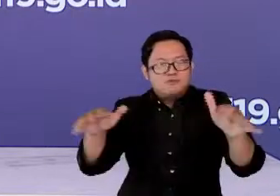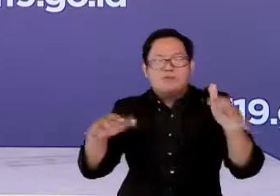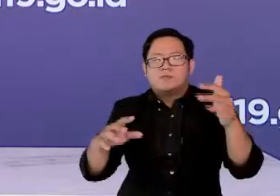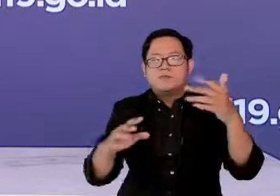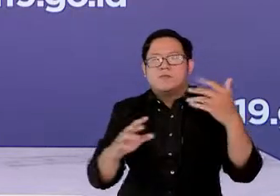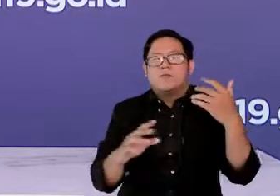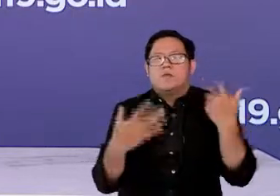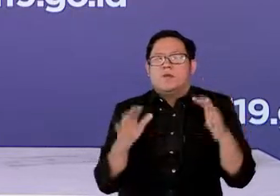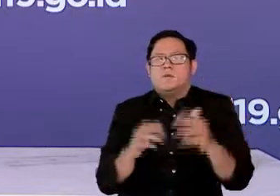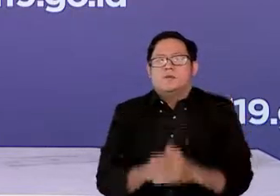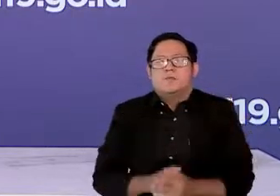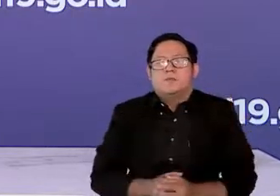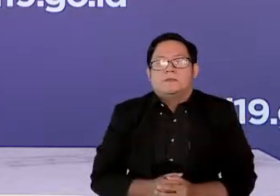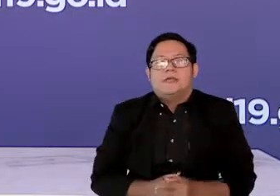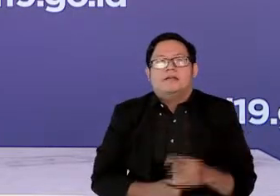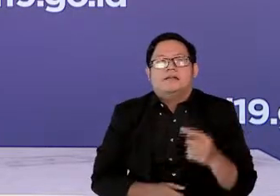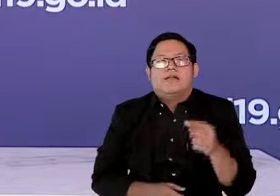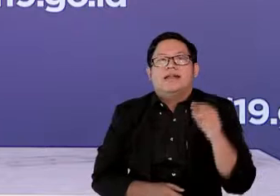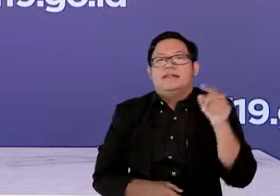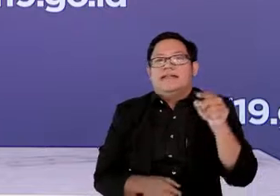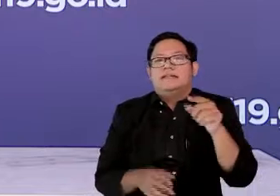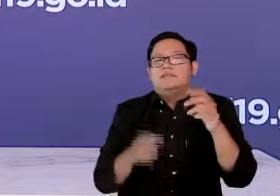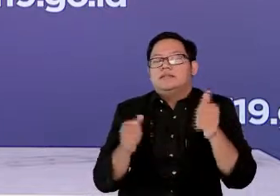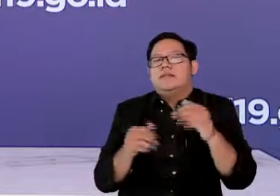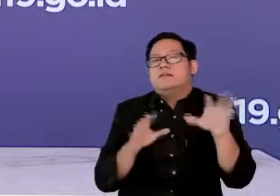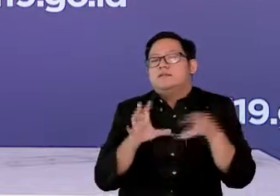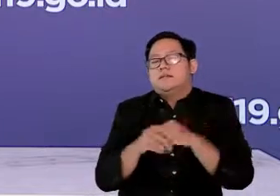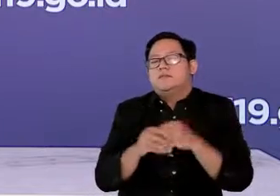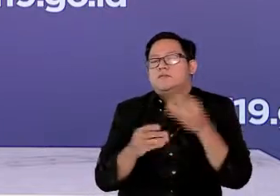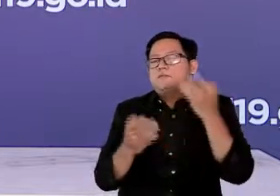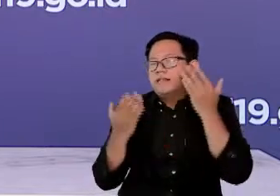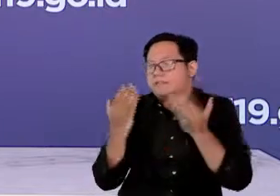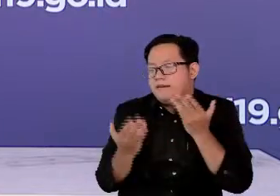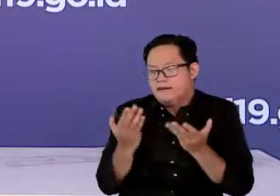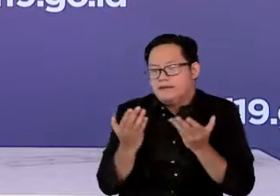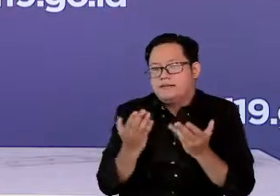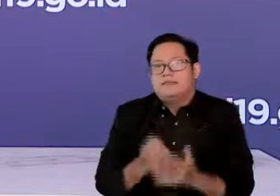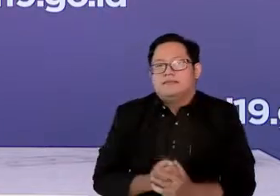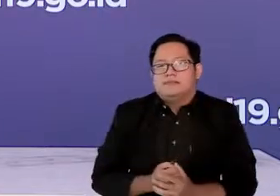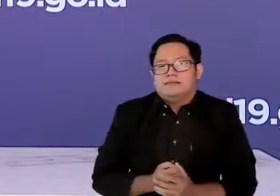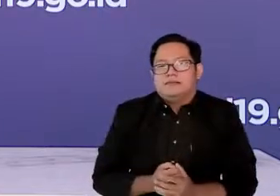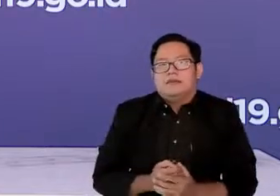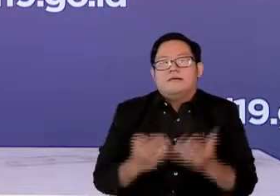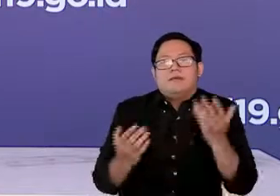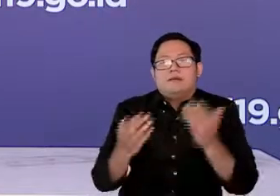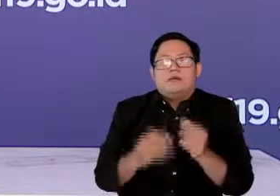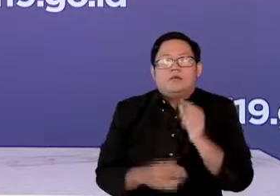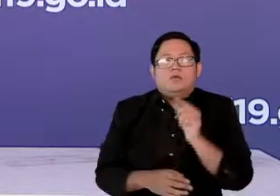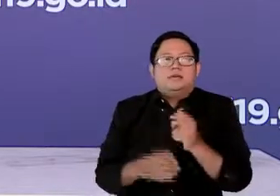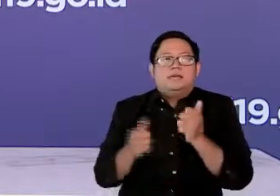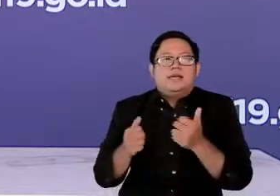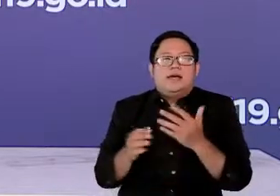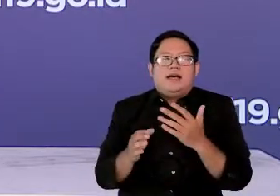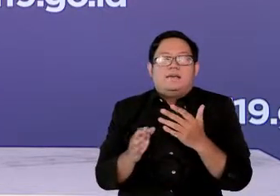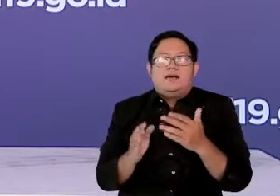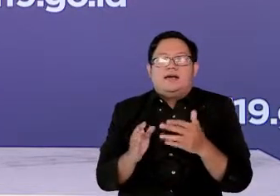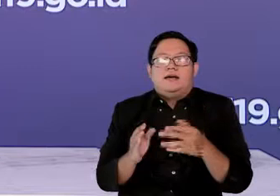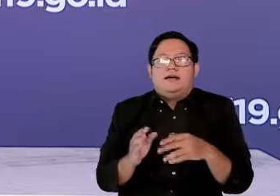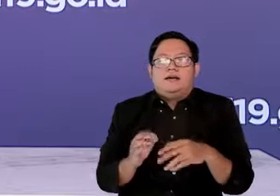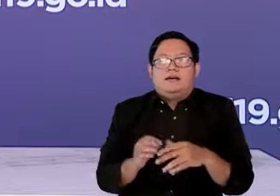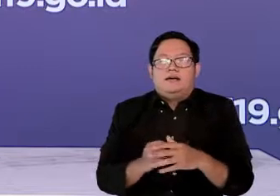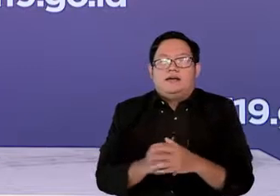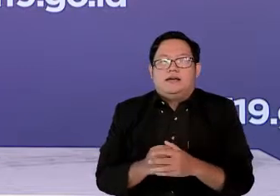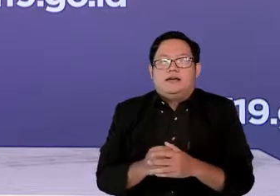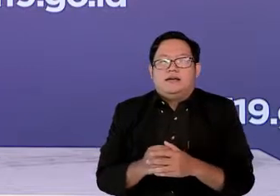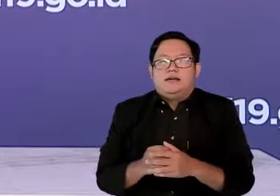dose. And we will use that considerations, of course, to relax some